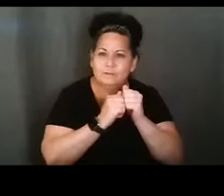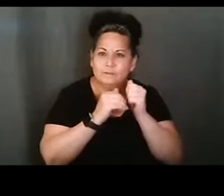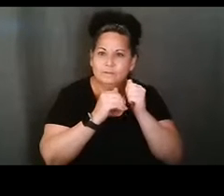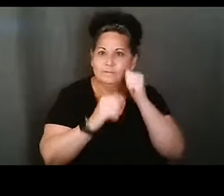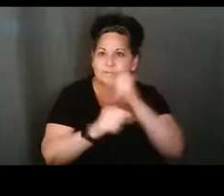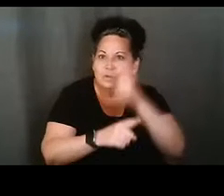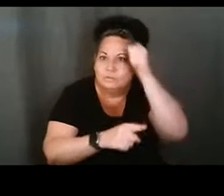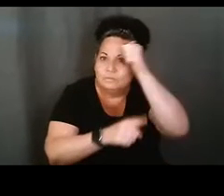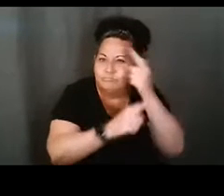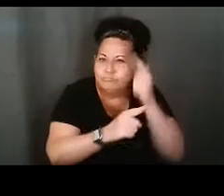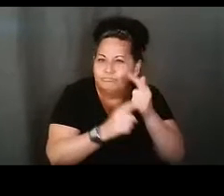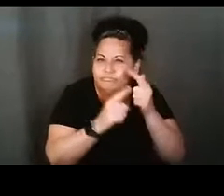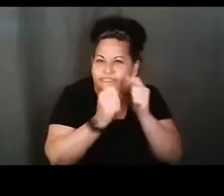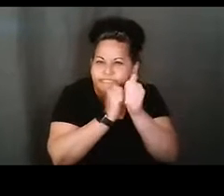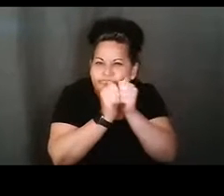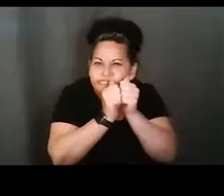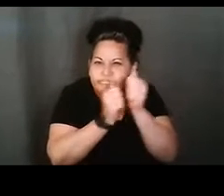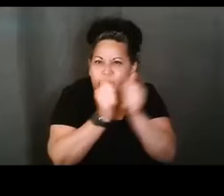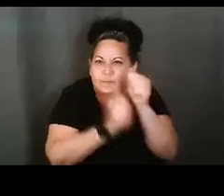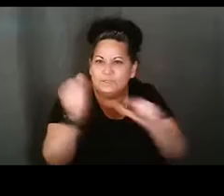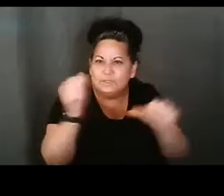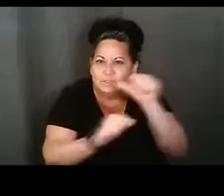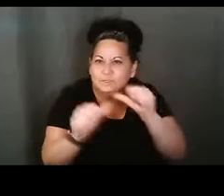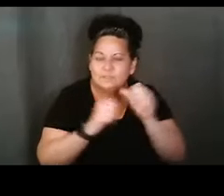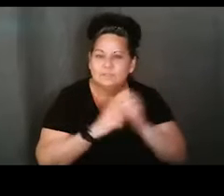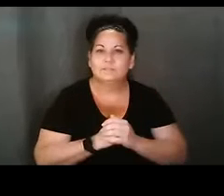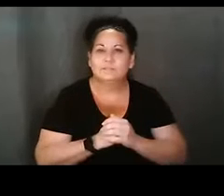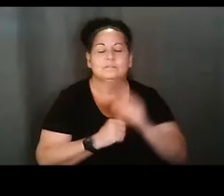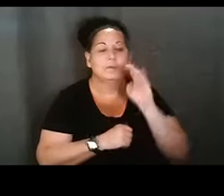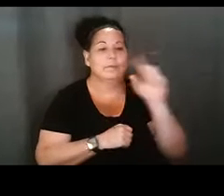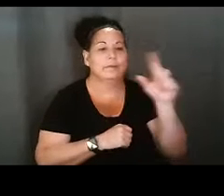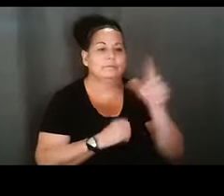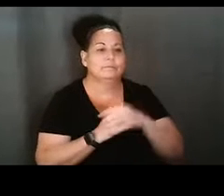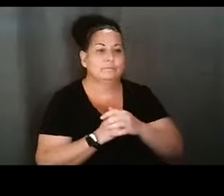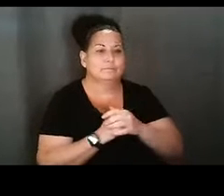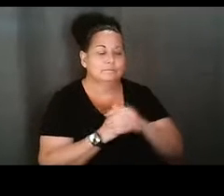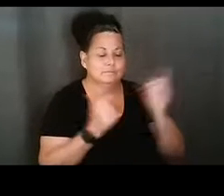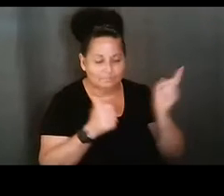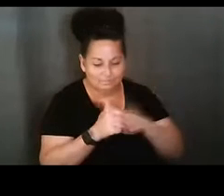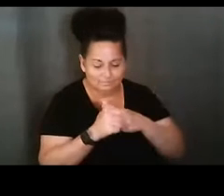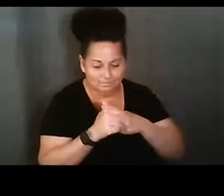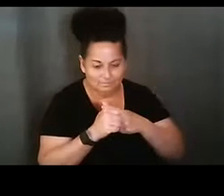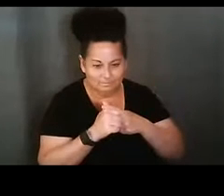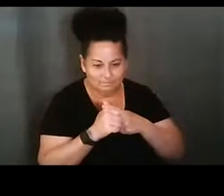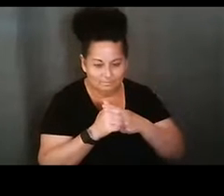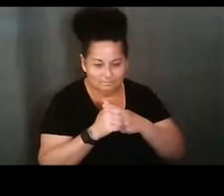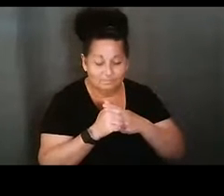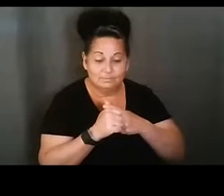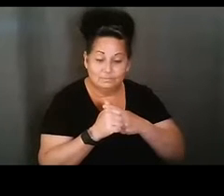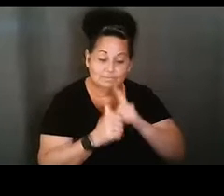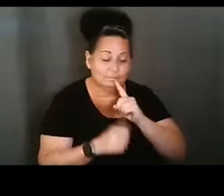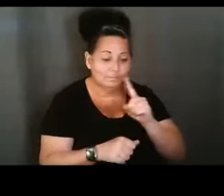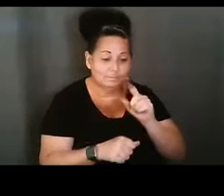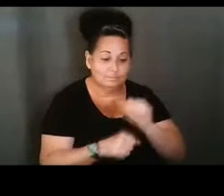sibling rivalry within the family? Well, first of all, did this exist prior